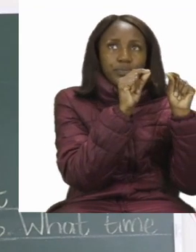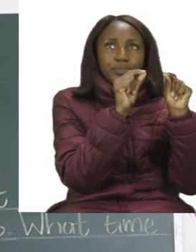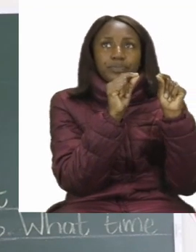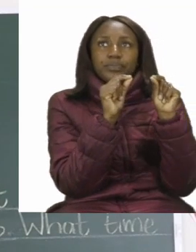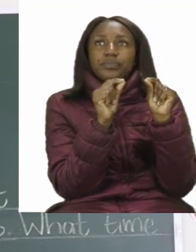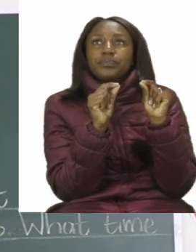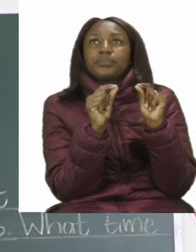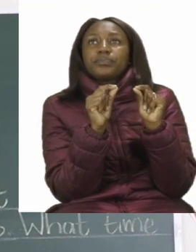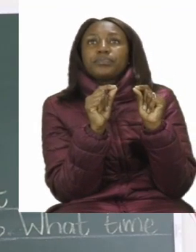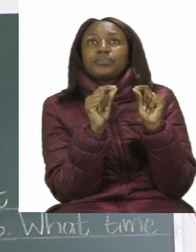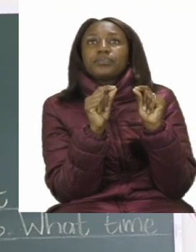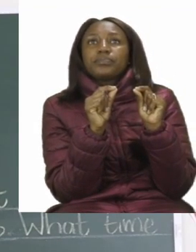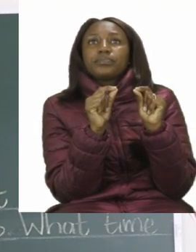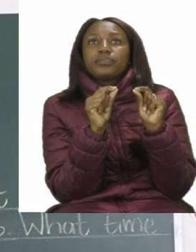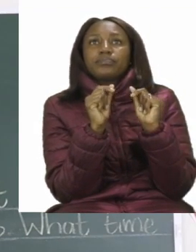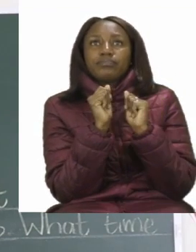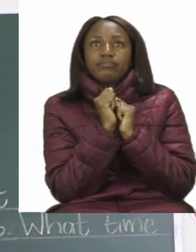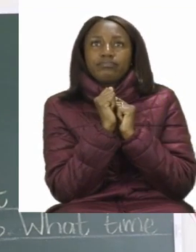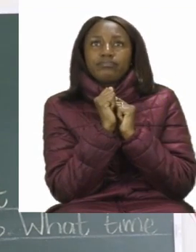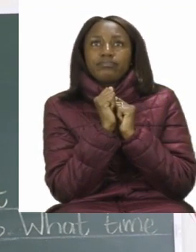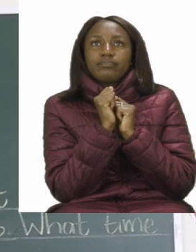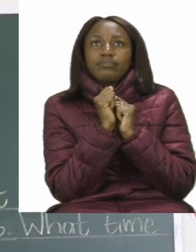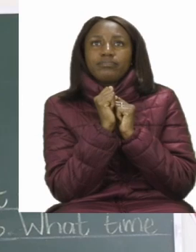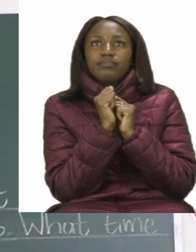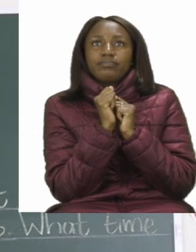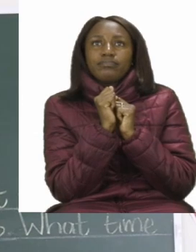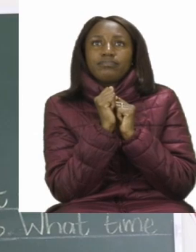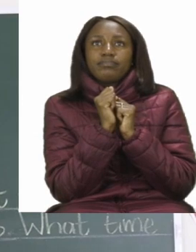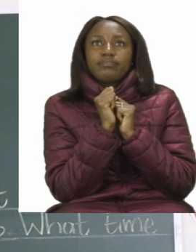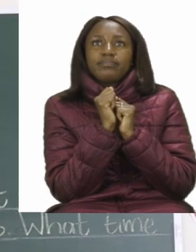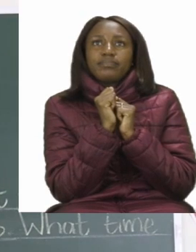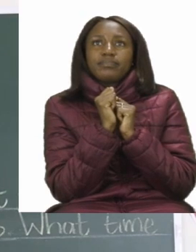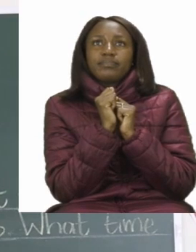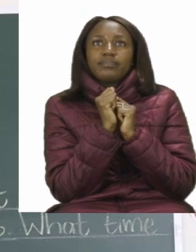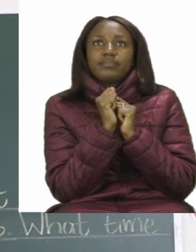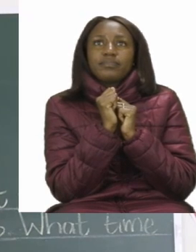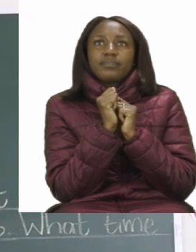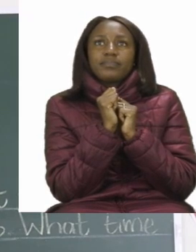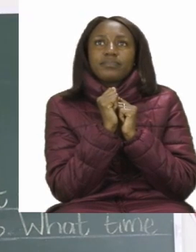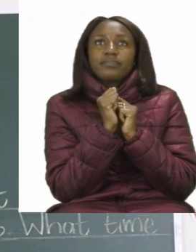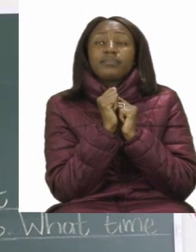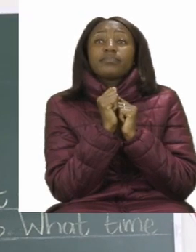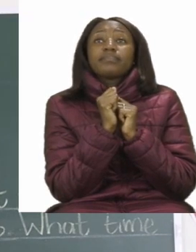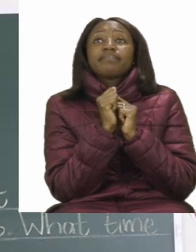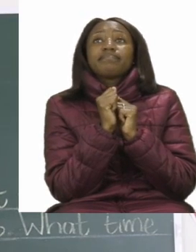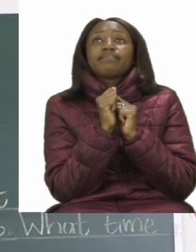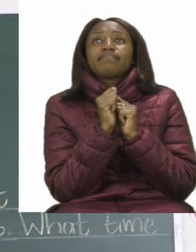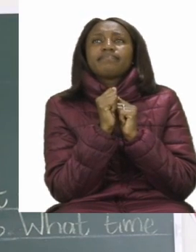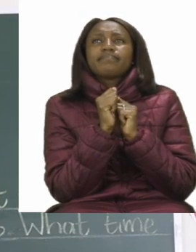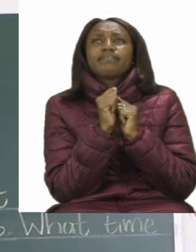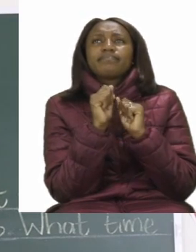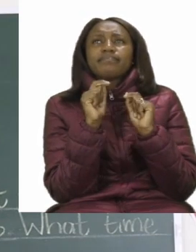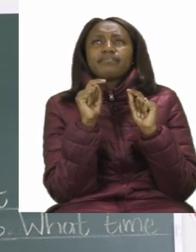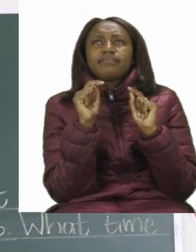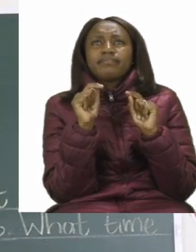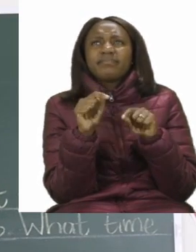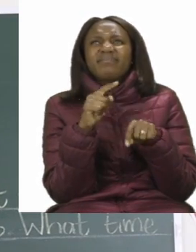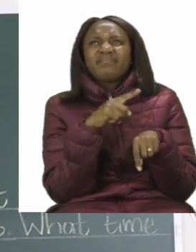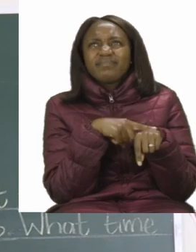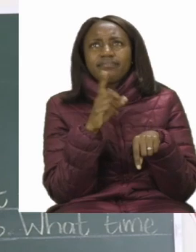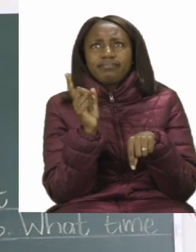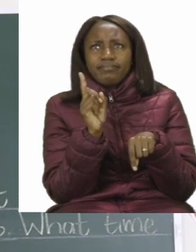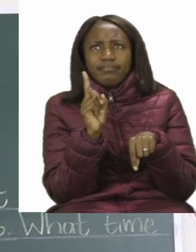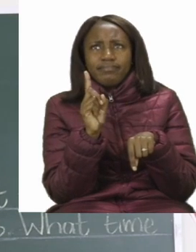and we move it all the way up there. So what is our